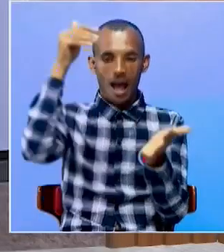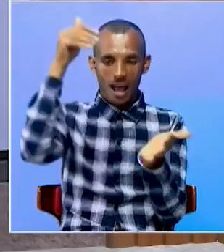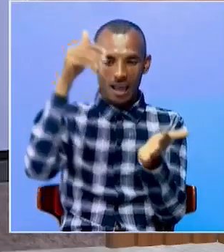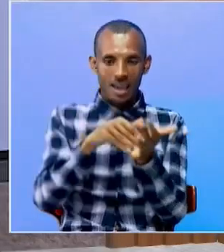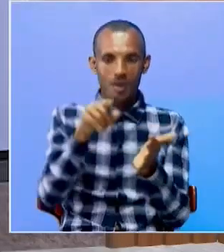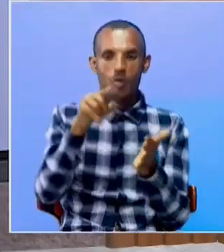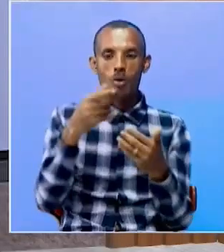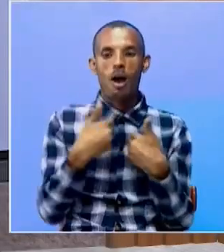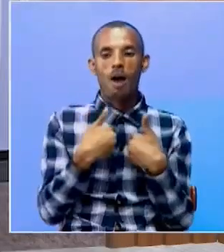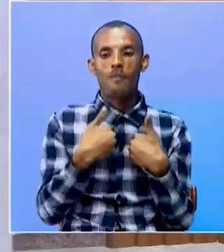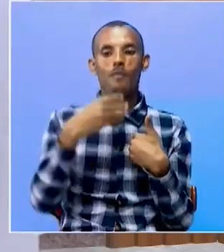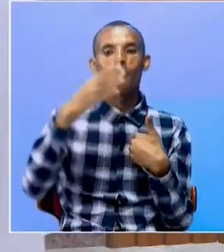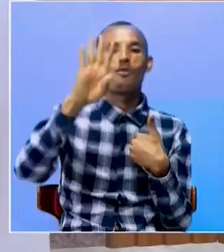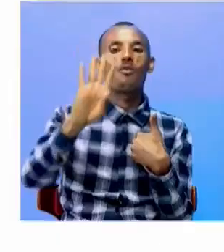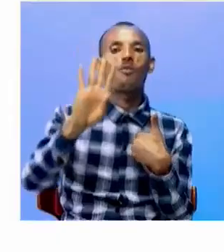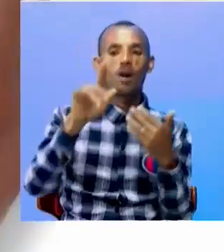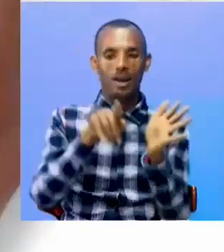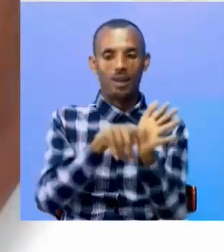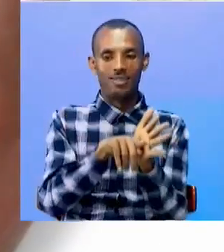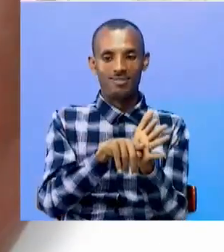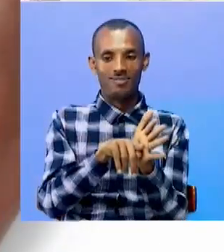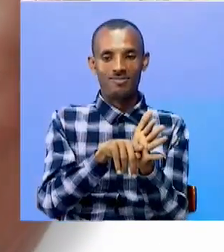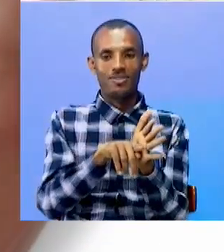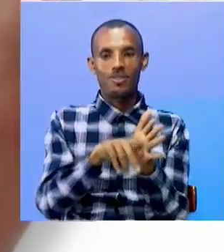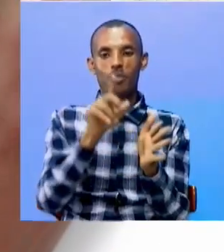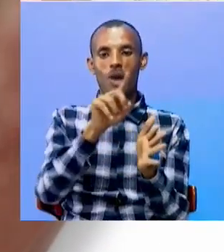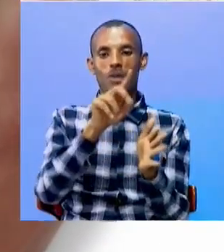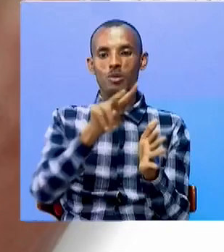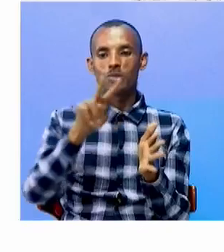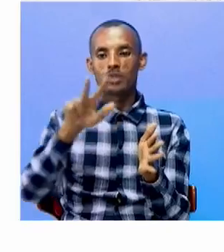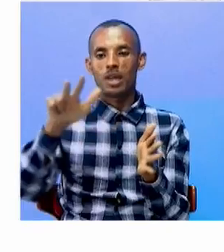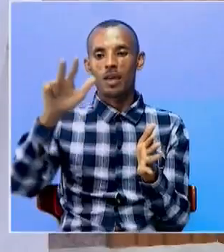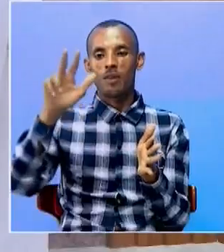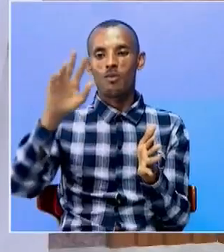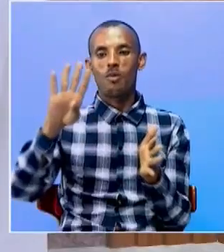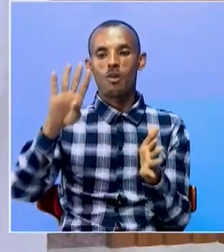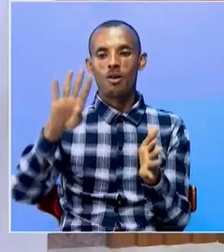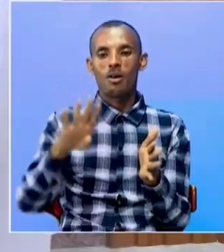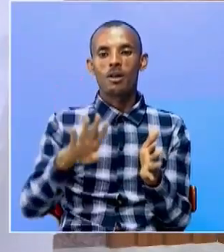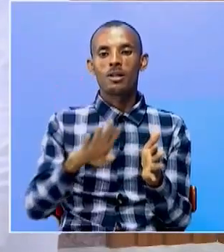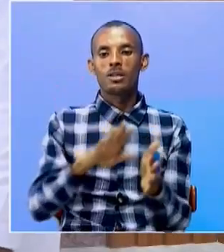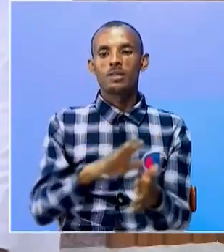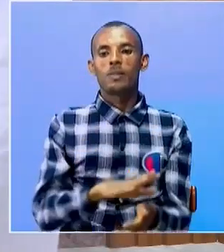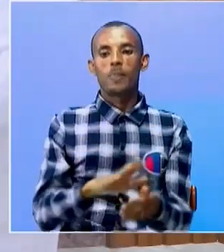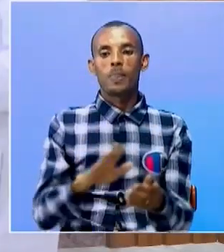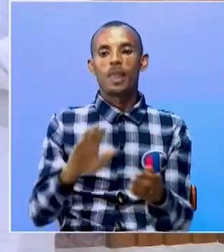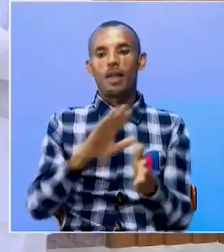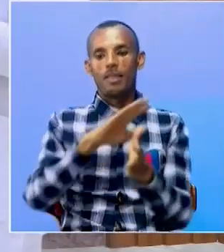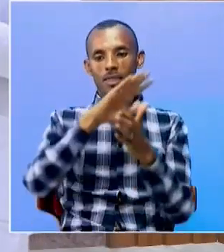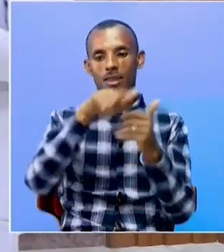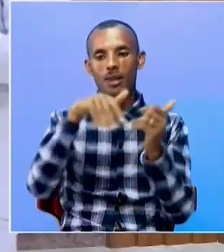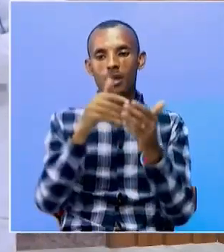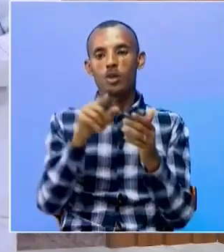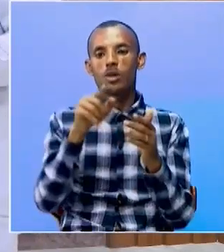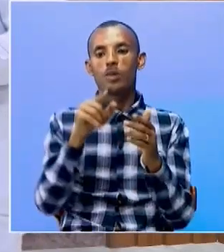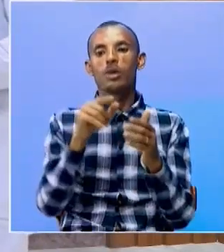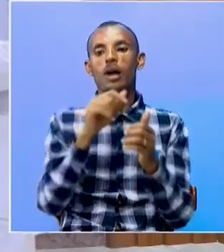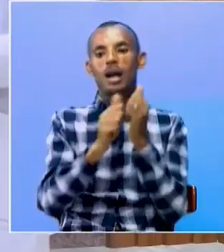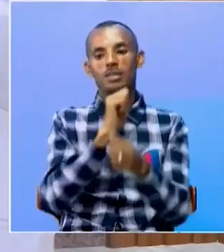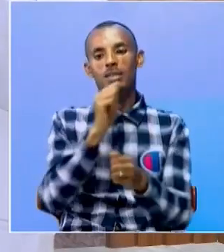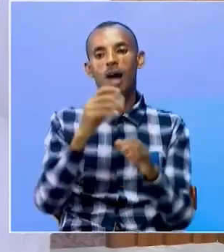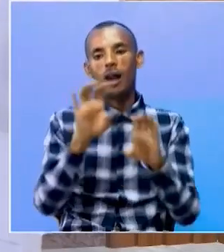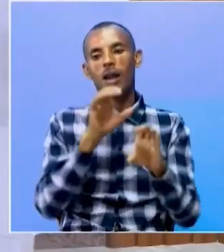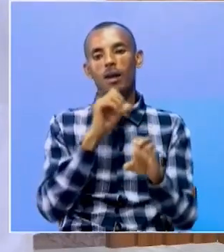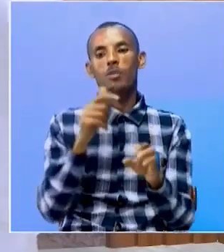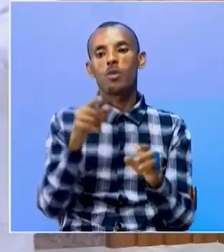have 4 negatives. 1, 2, 3, 4. So in this case, they do not cancel out. You